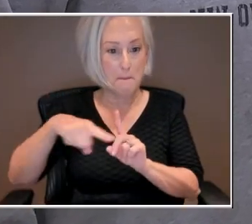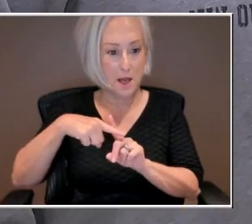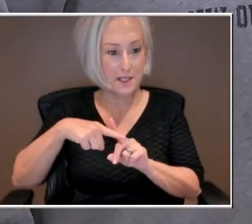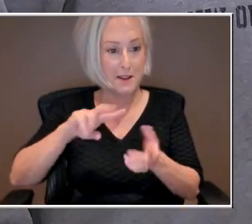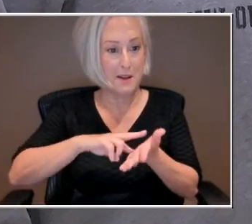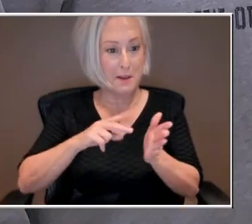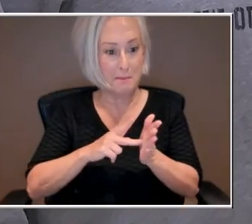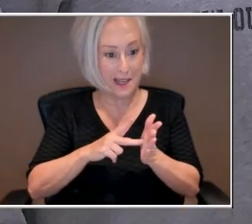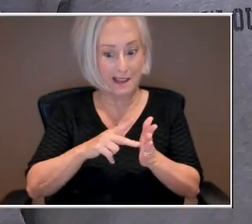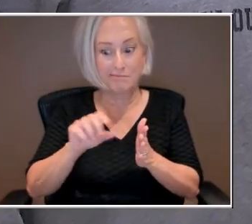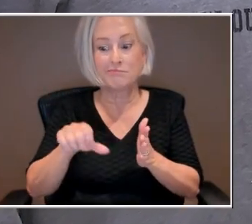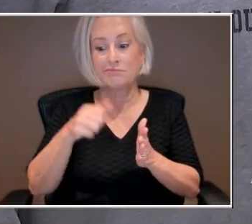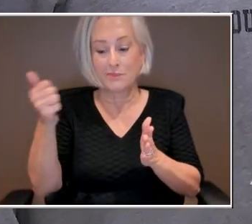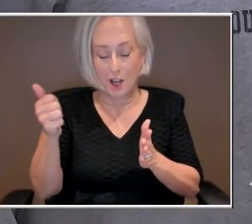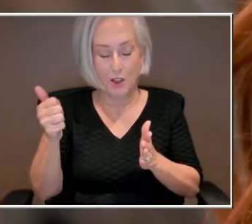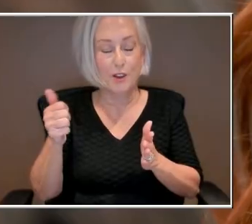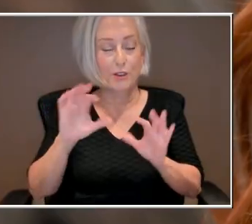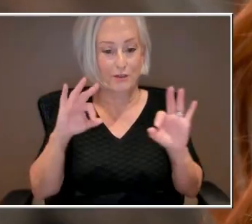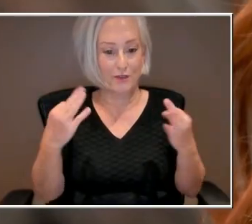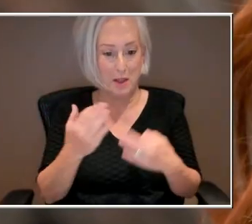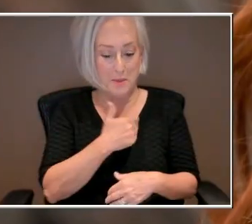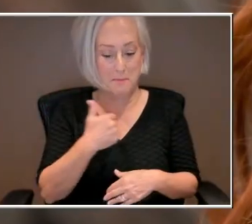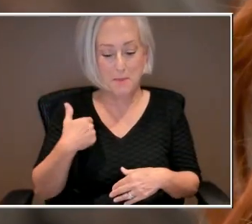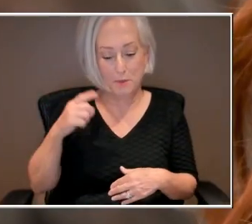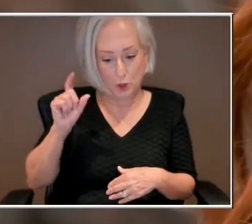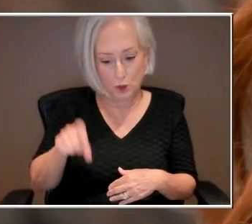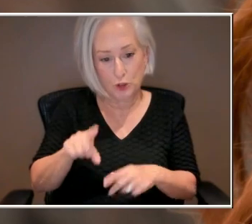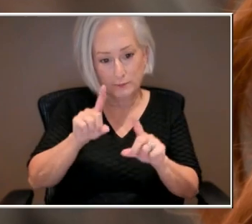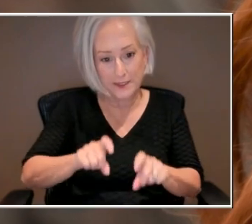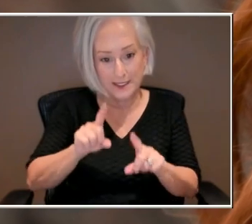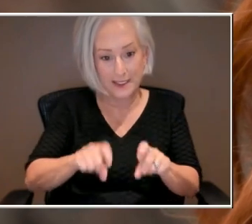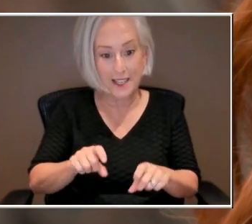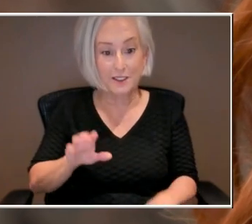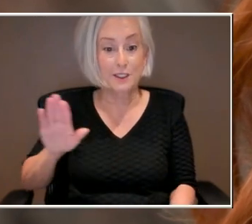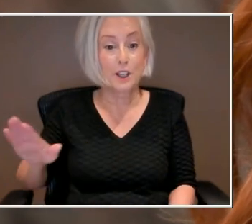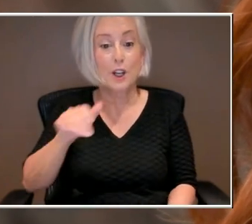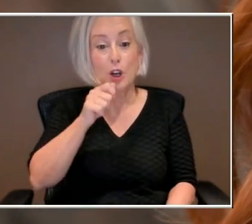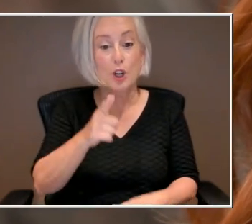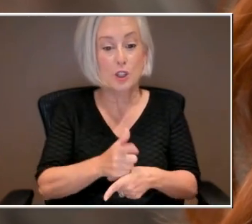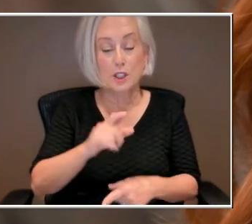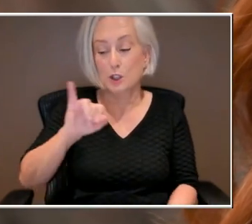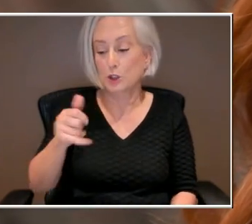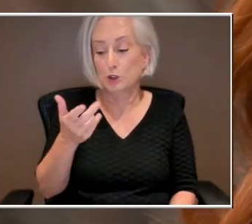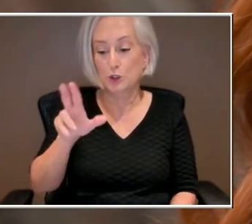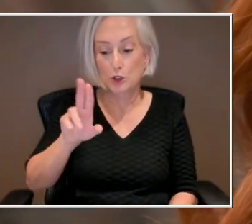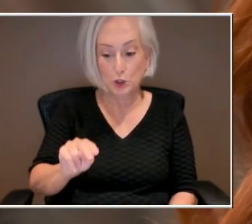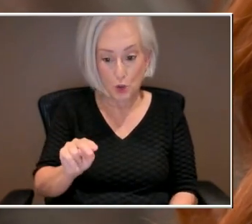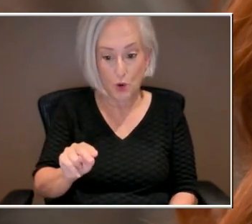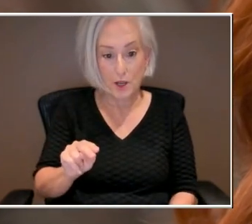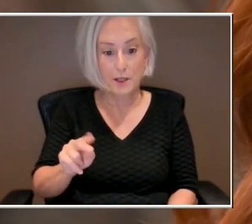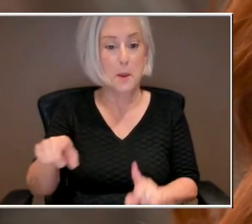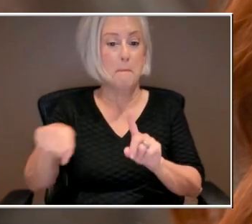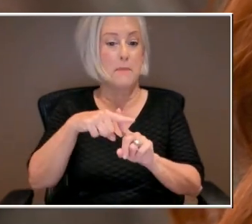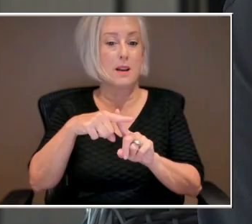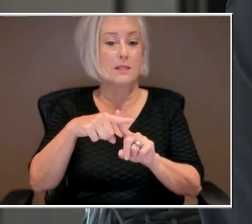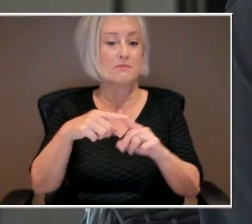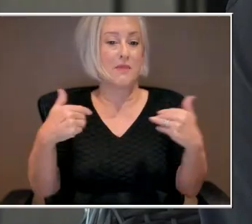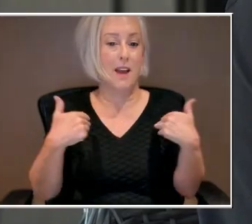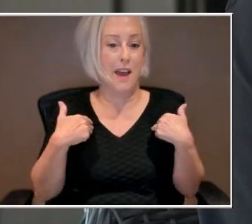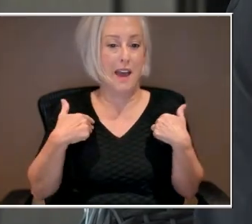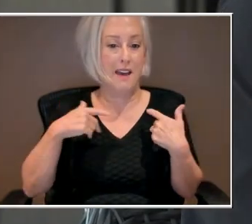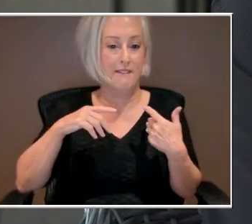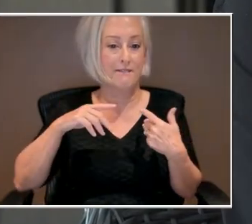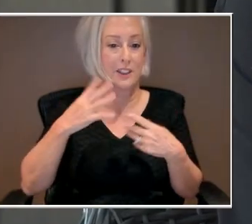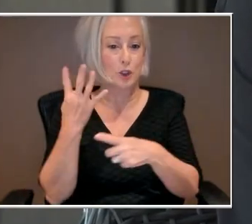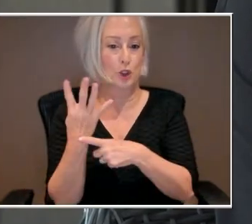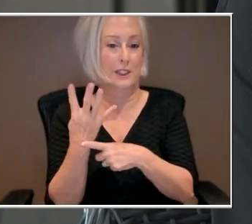course would include her sister Jordan, who tested positive for the gene. Just a few months later, We didn't want to believe it, but in the back